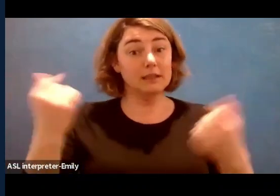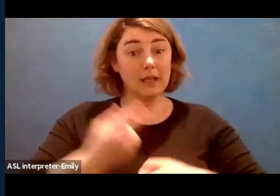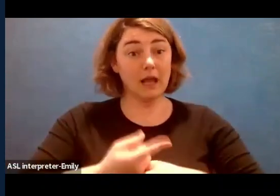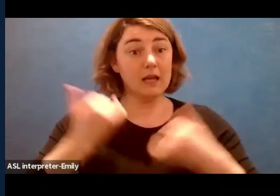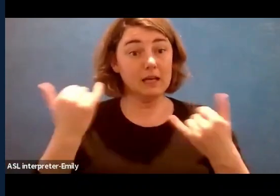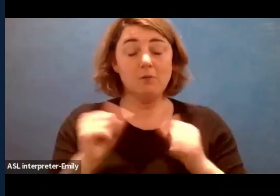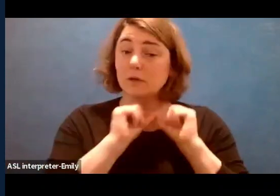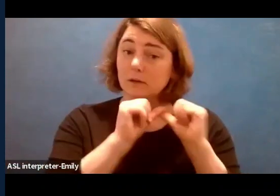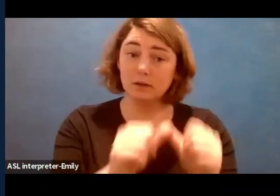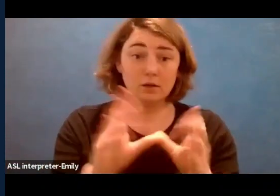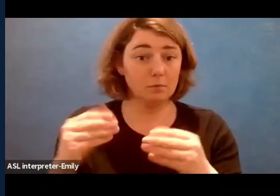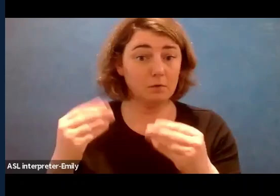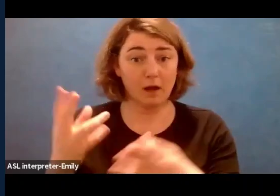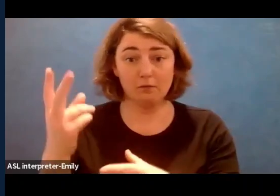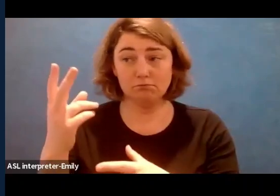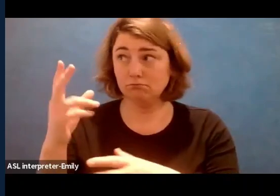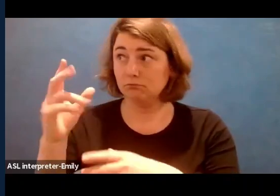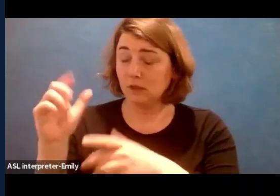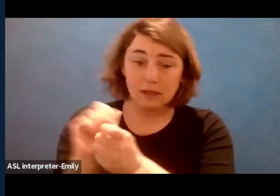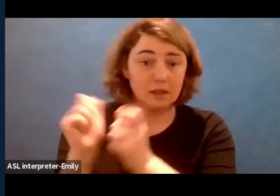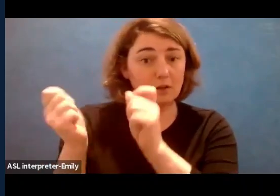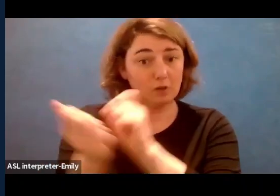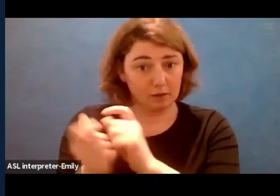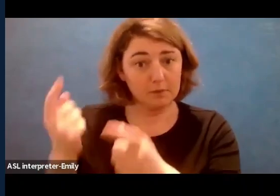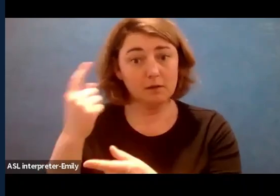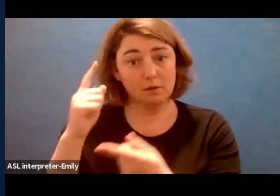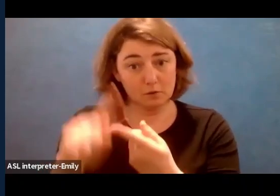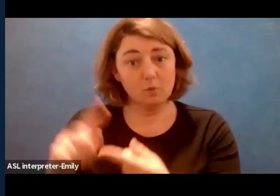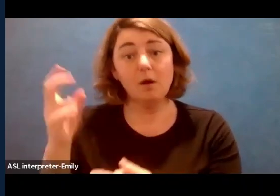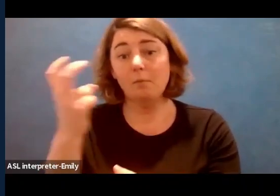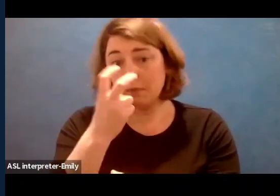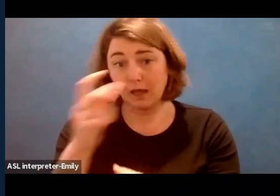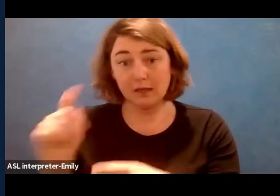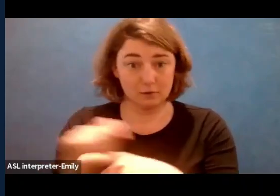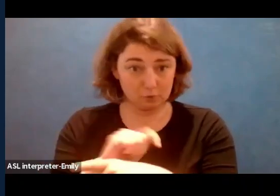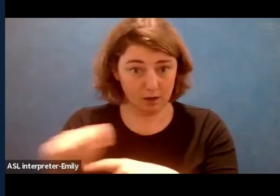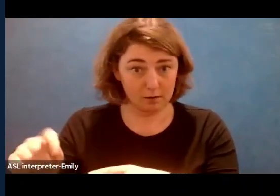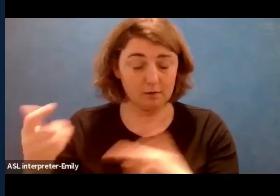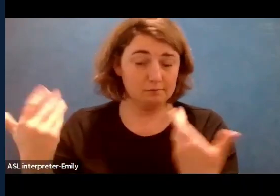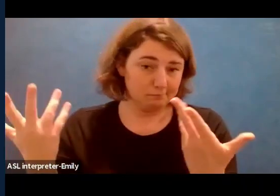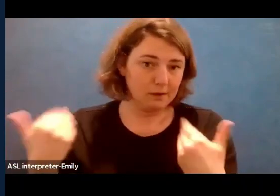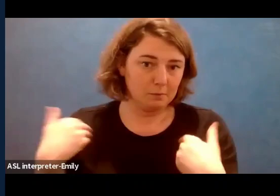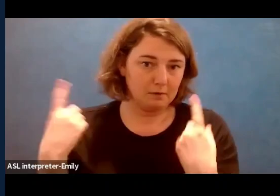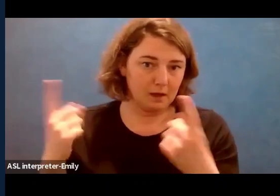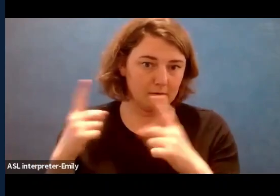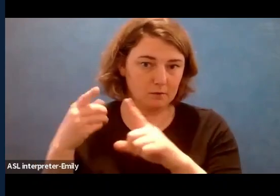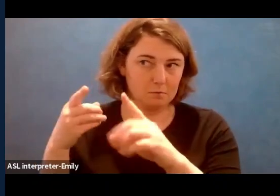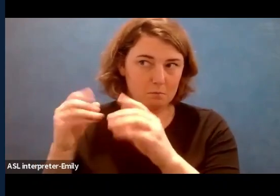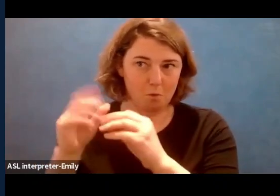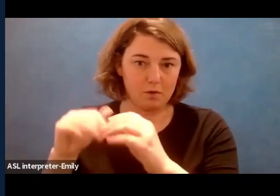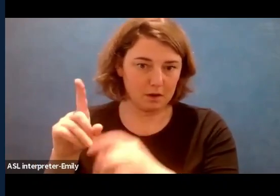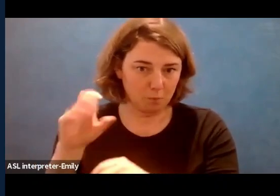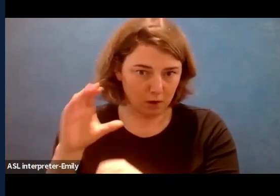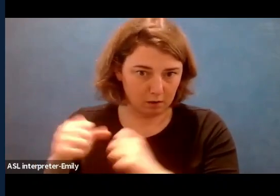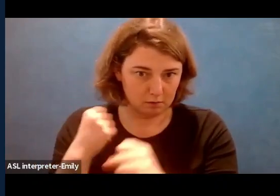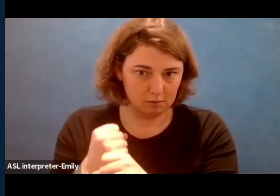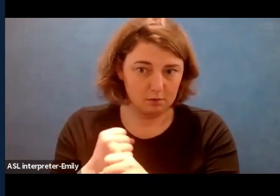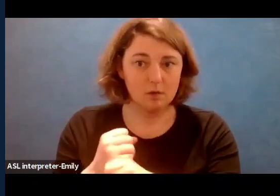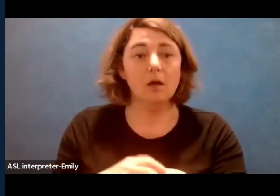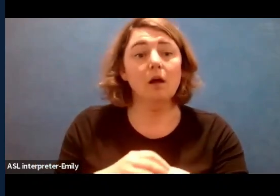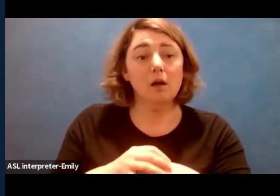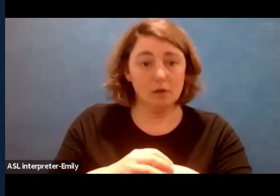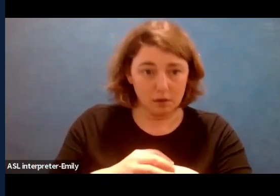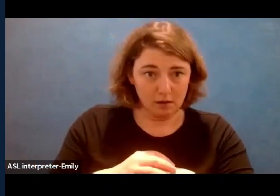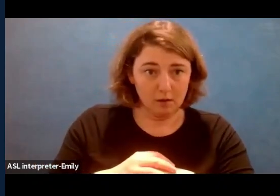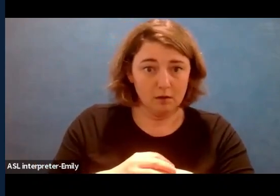we continue to provide our traditional adjustment to blindness training that we have for, more than 100 years.